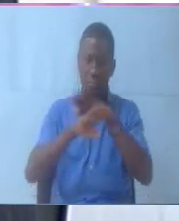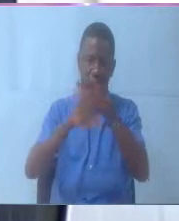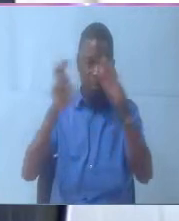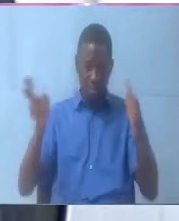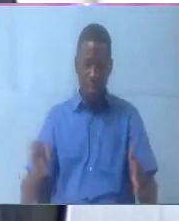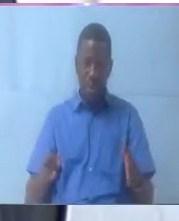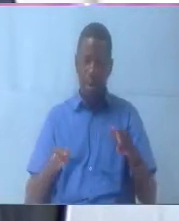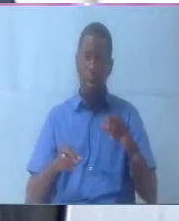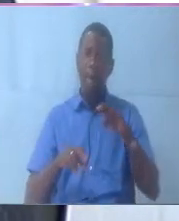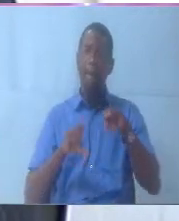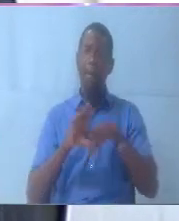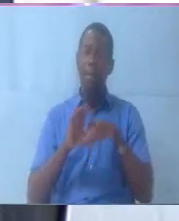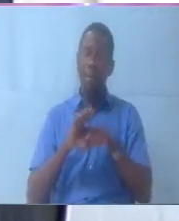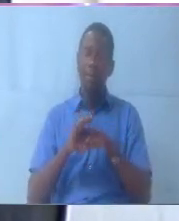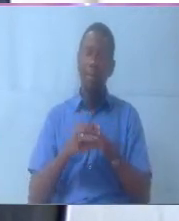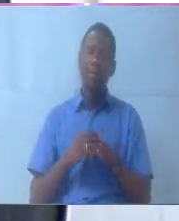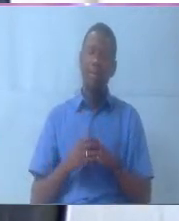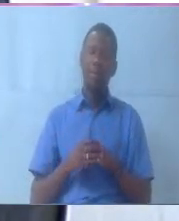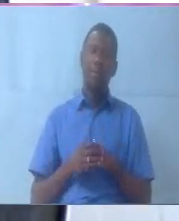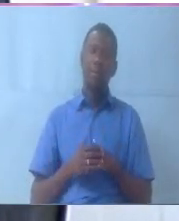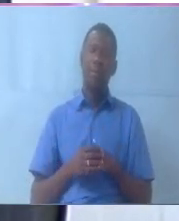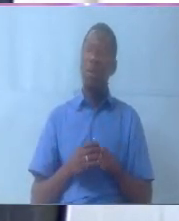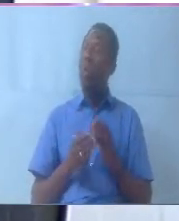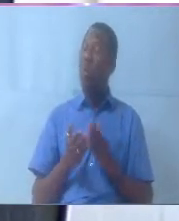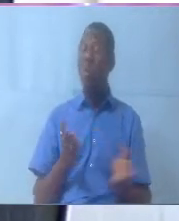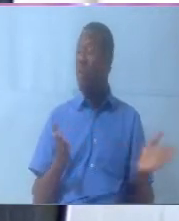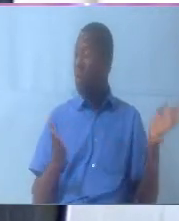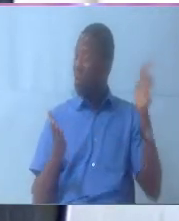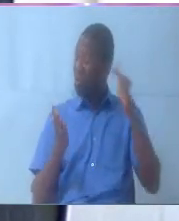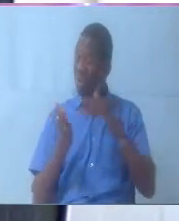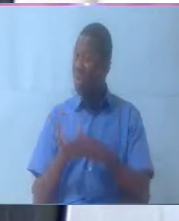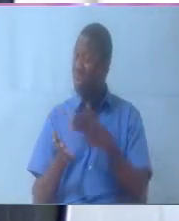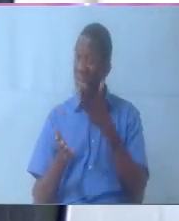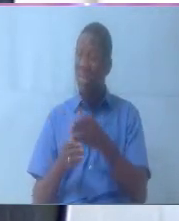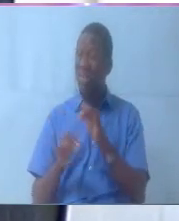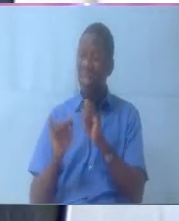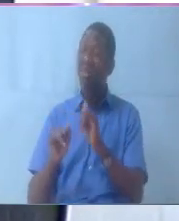then on the whole, I was there just to be detained.